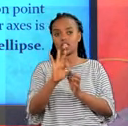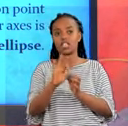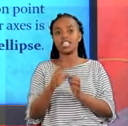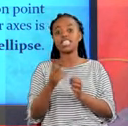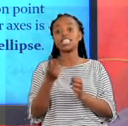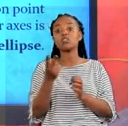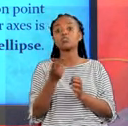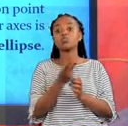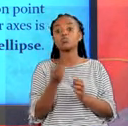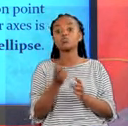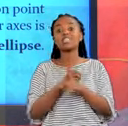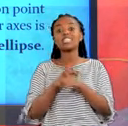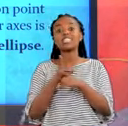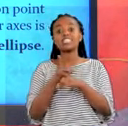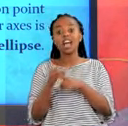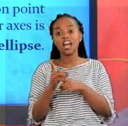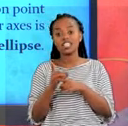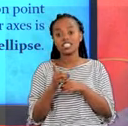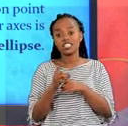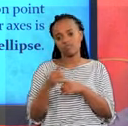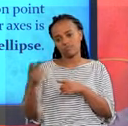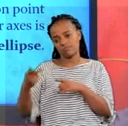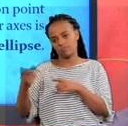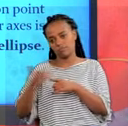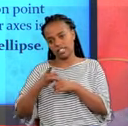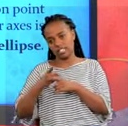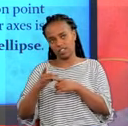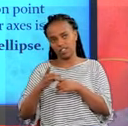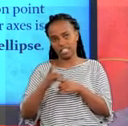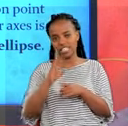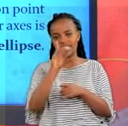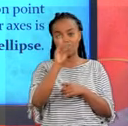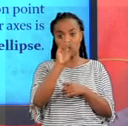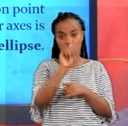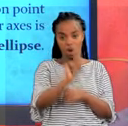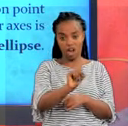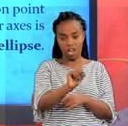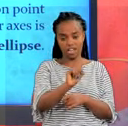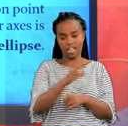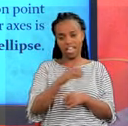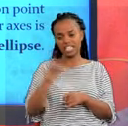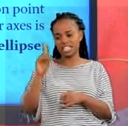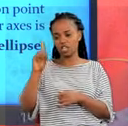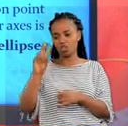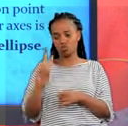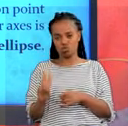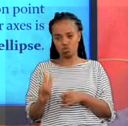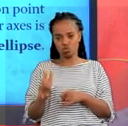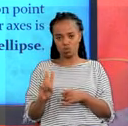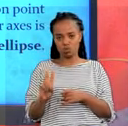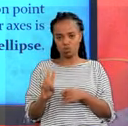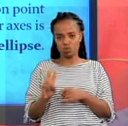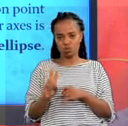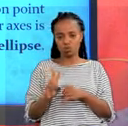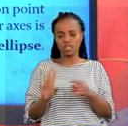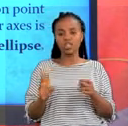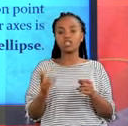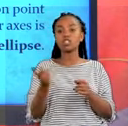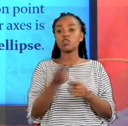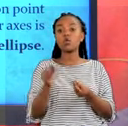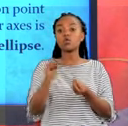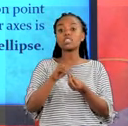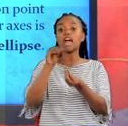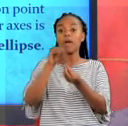this distance and this distance, assume this distance is d1 and distance is d2, the sum